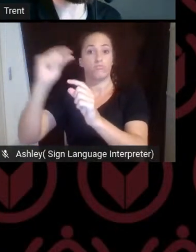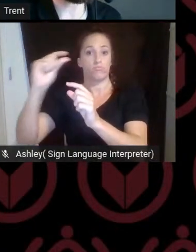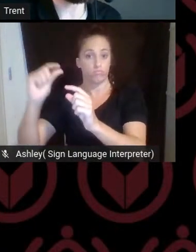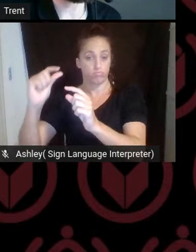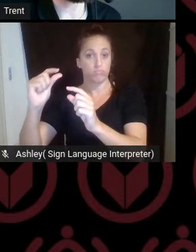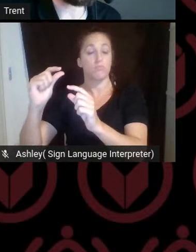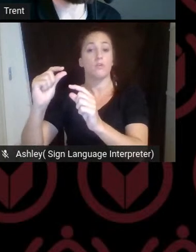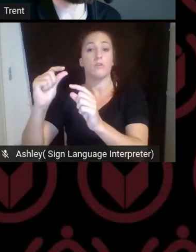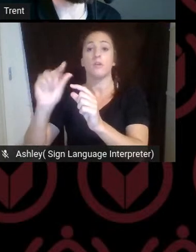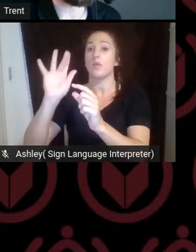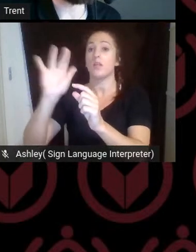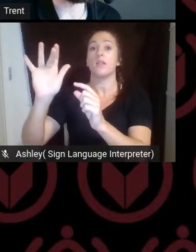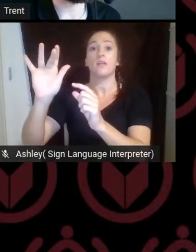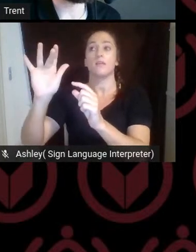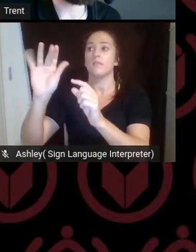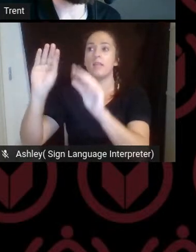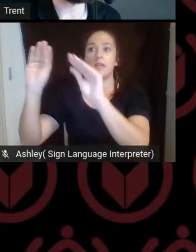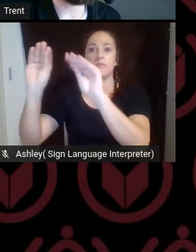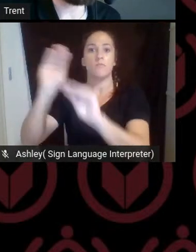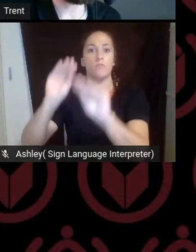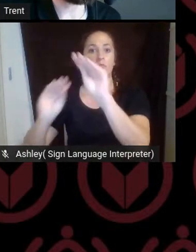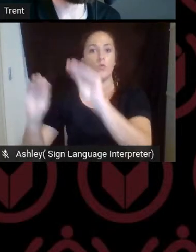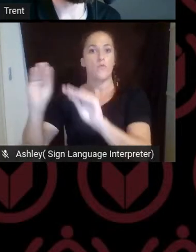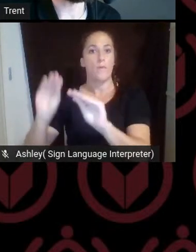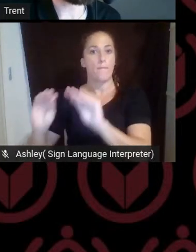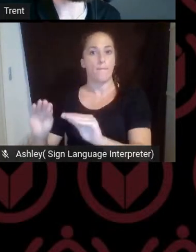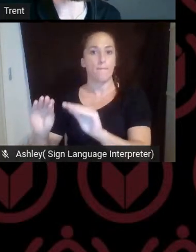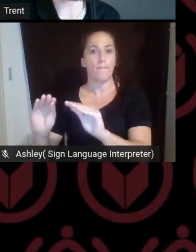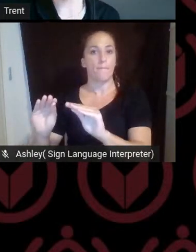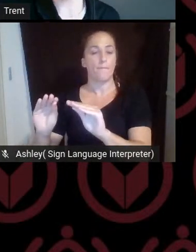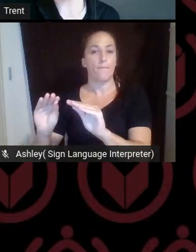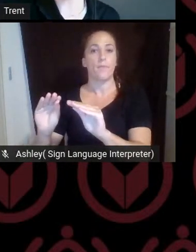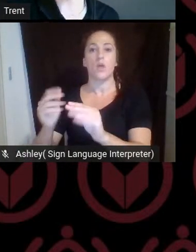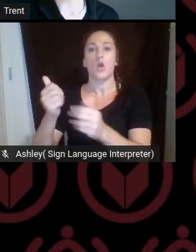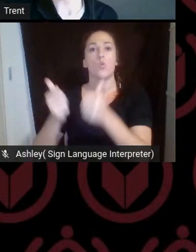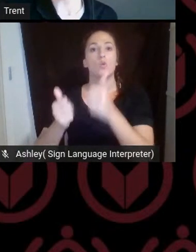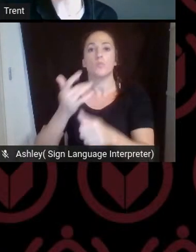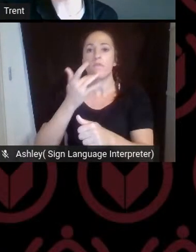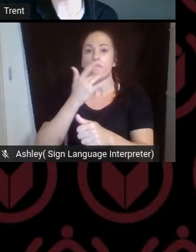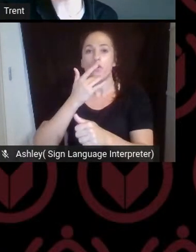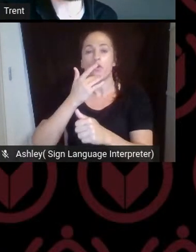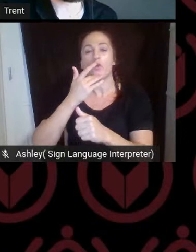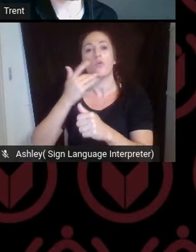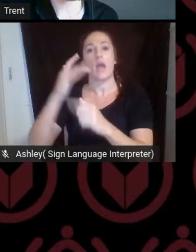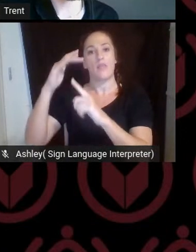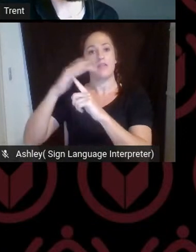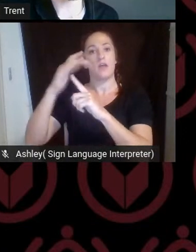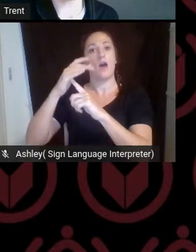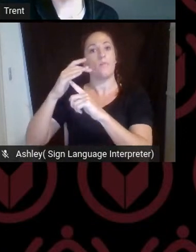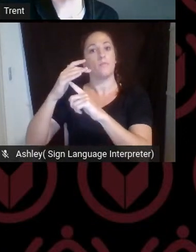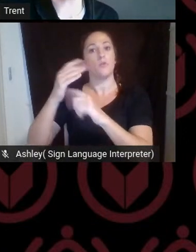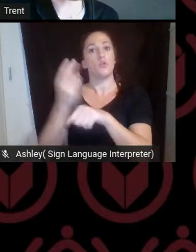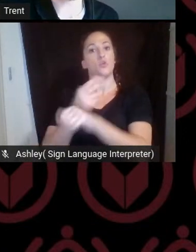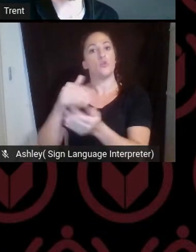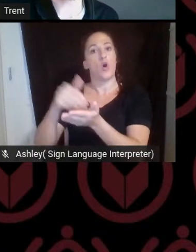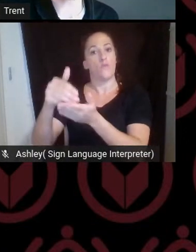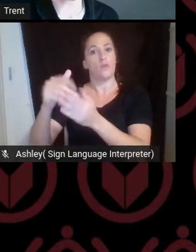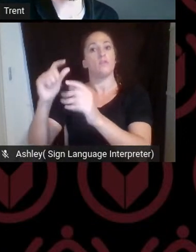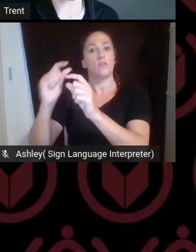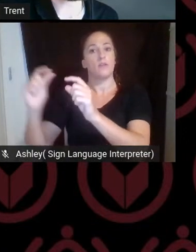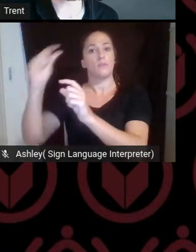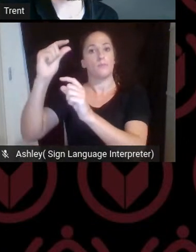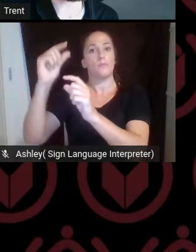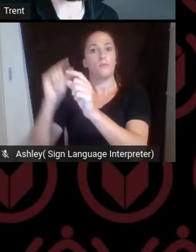you can click and just drag these around so that the most relevant apps for you are always up at the top. If you scroll down,